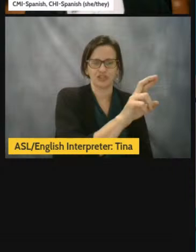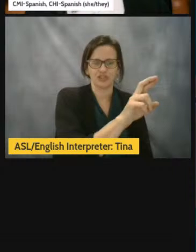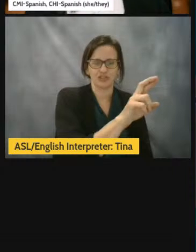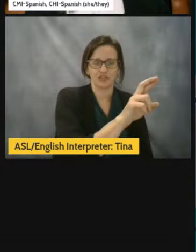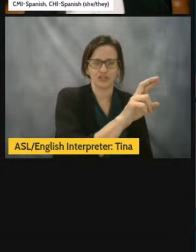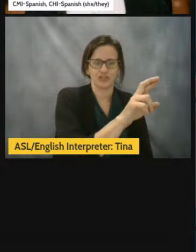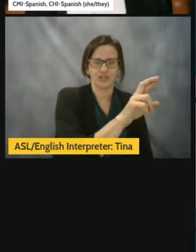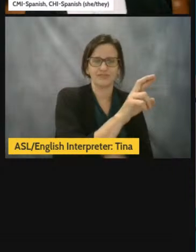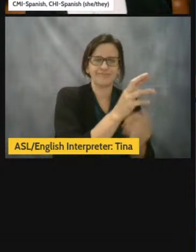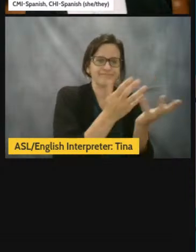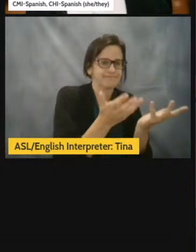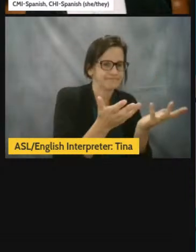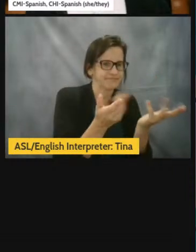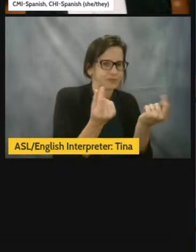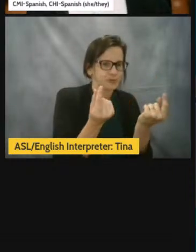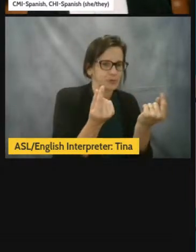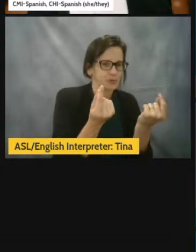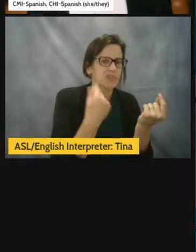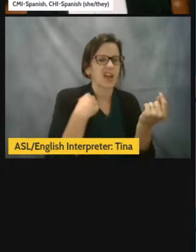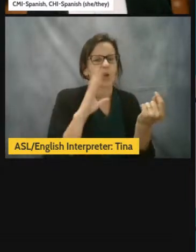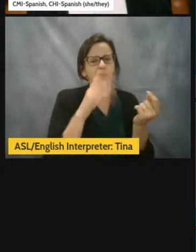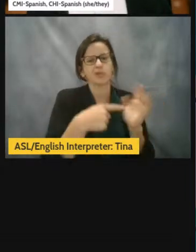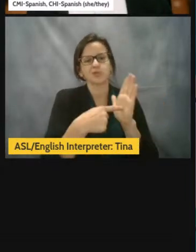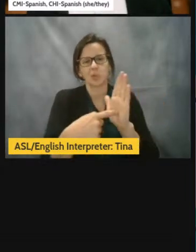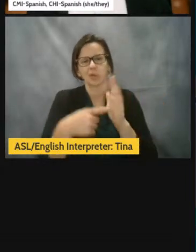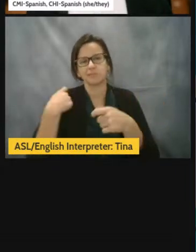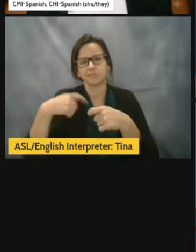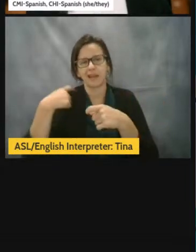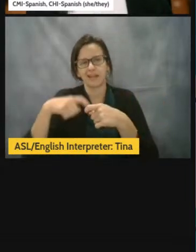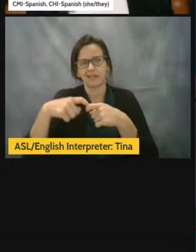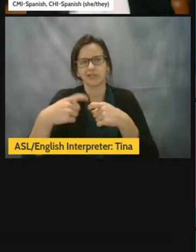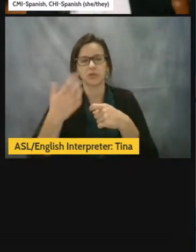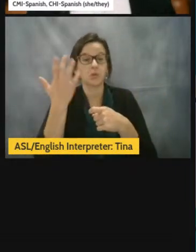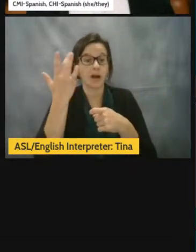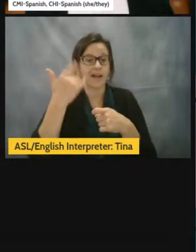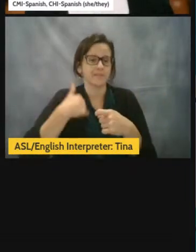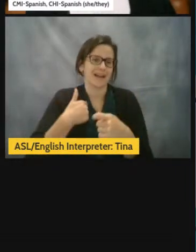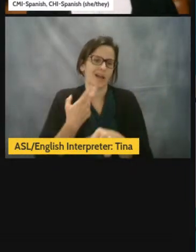Spanish here because this is the language I interpret.